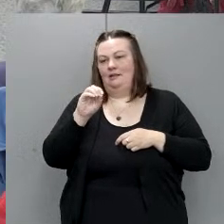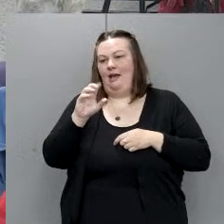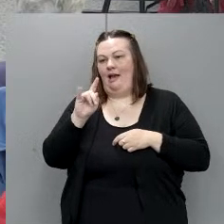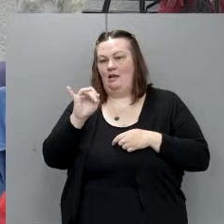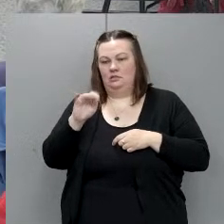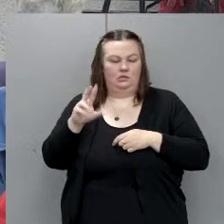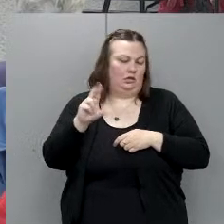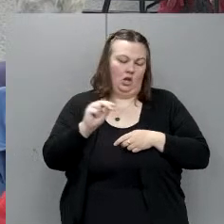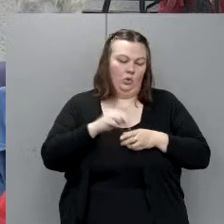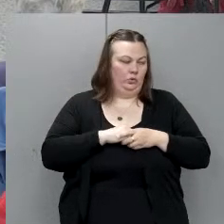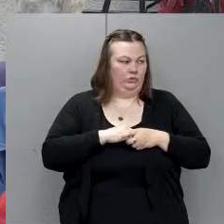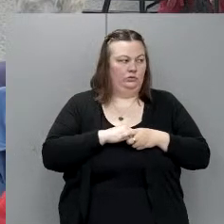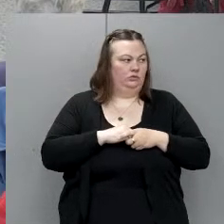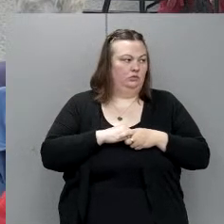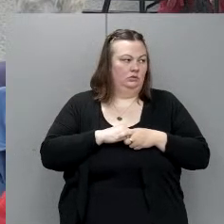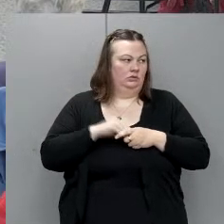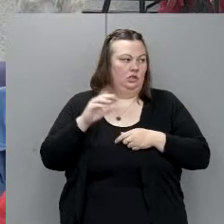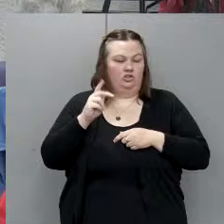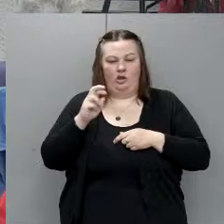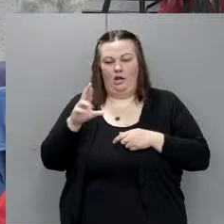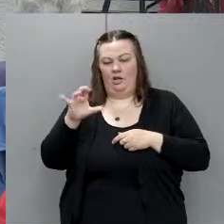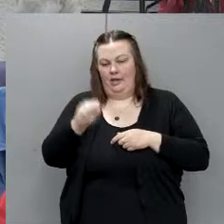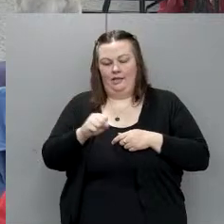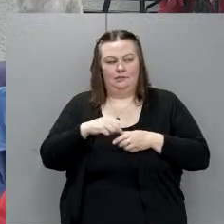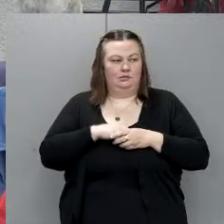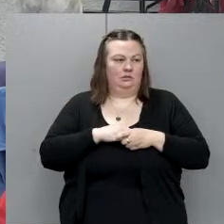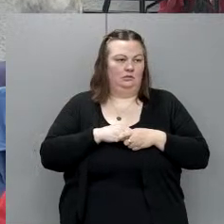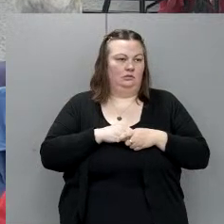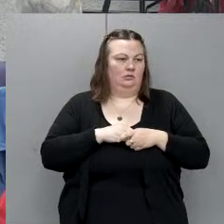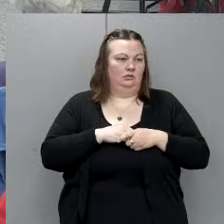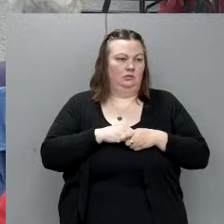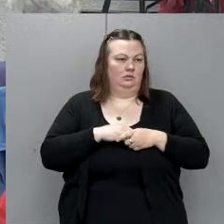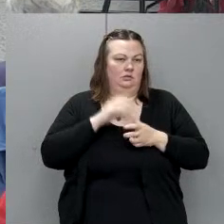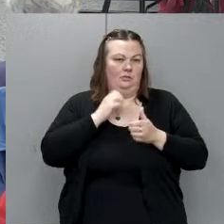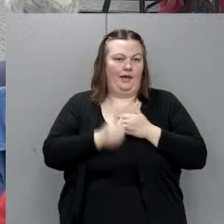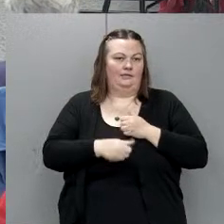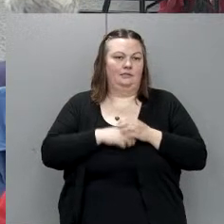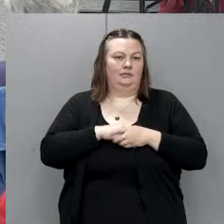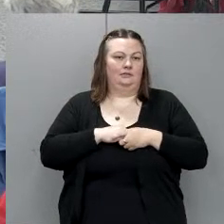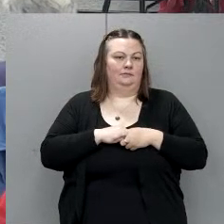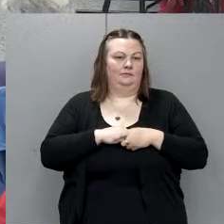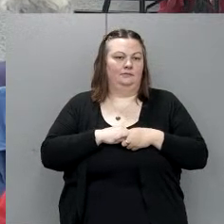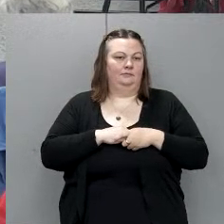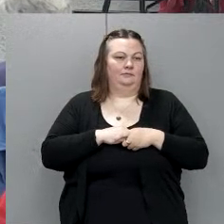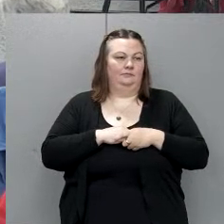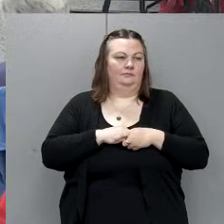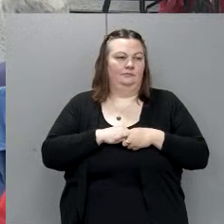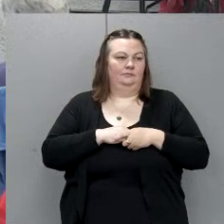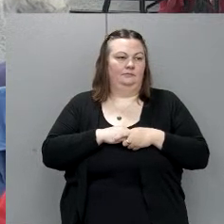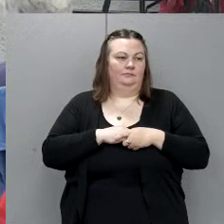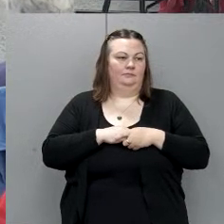Dotson? No. Chair Swanson? Yes. Motion passes.